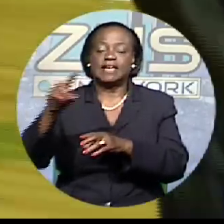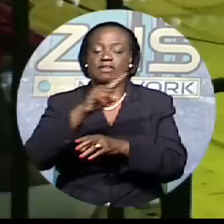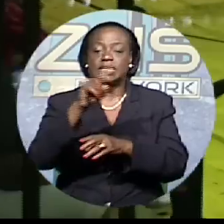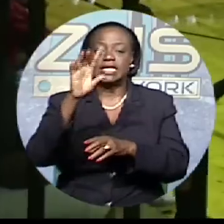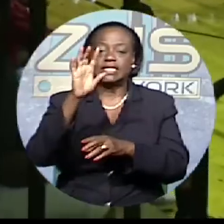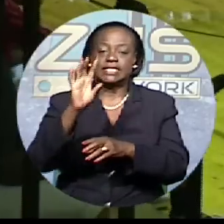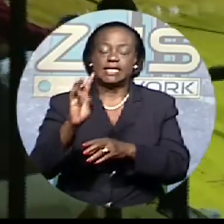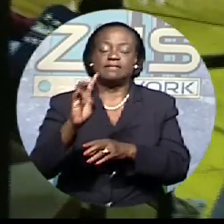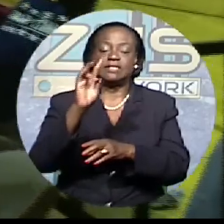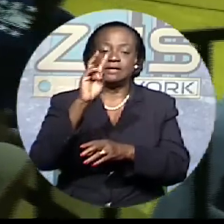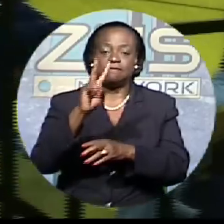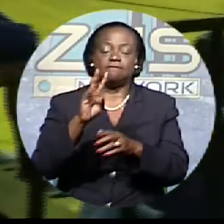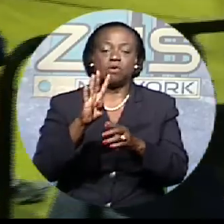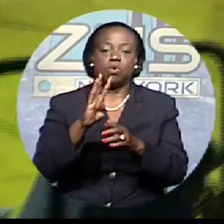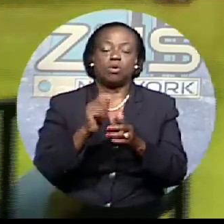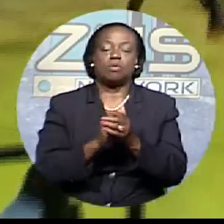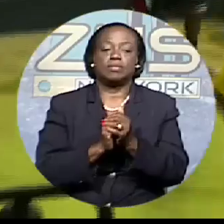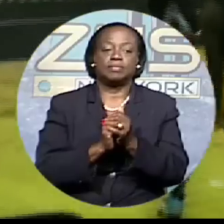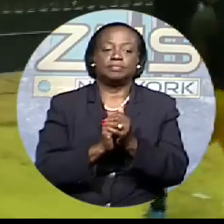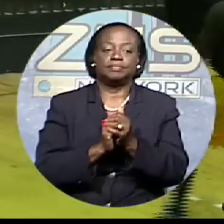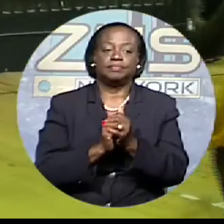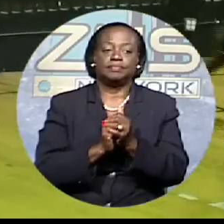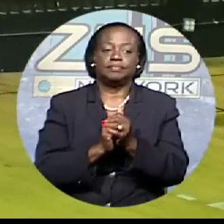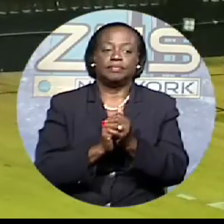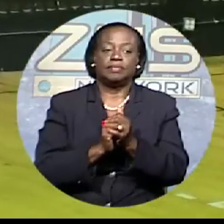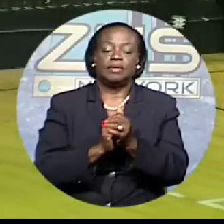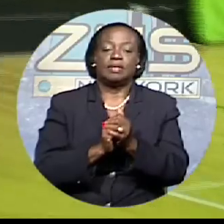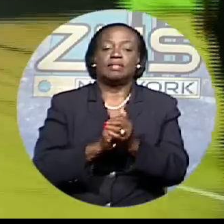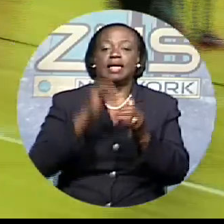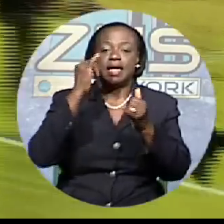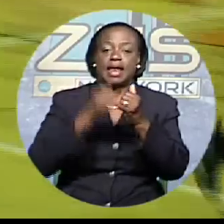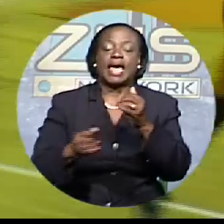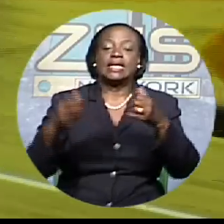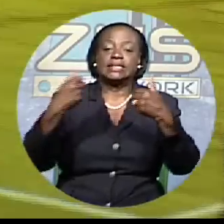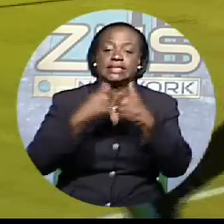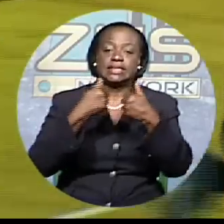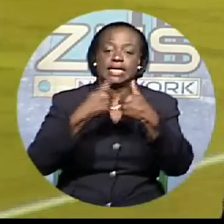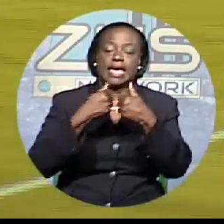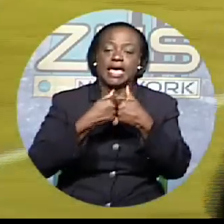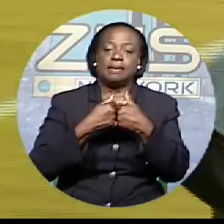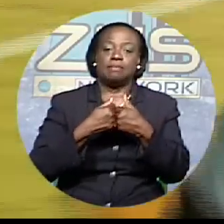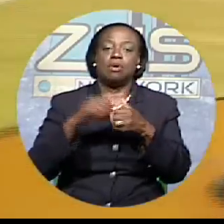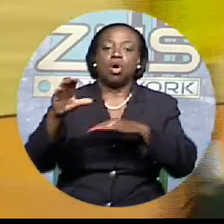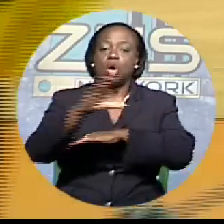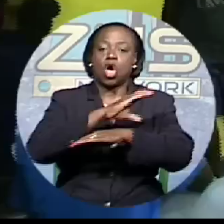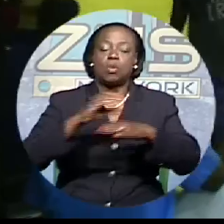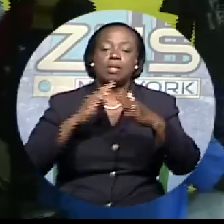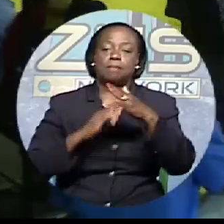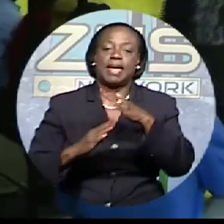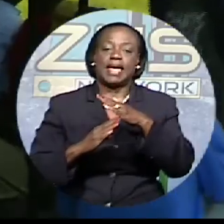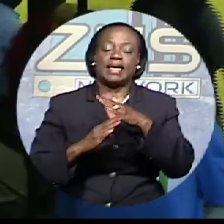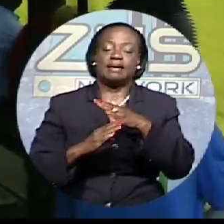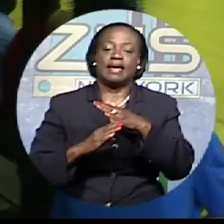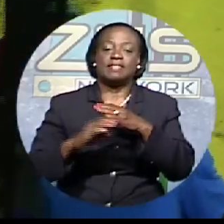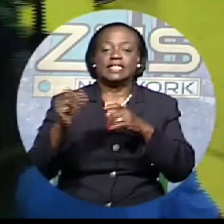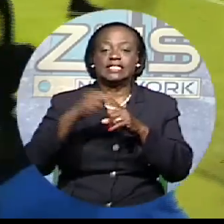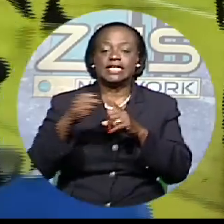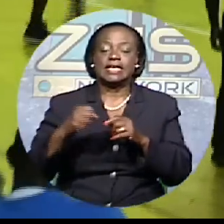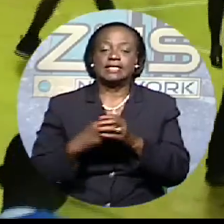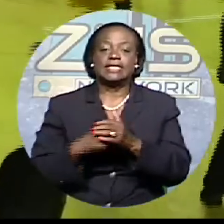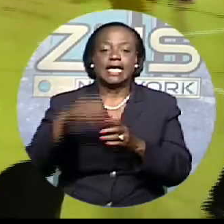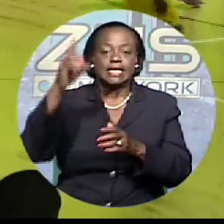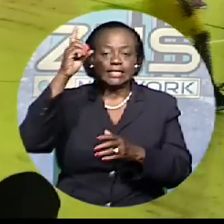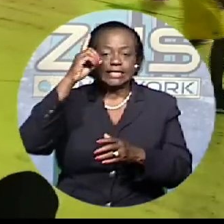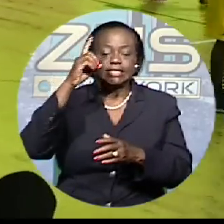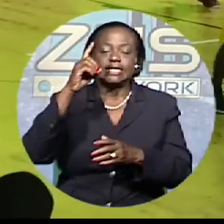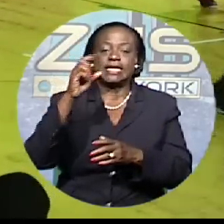77-74. On to the feature game now between the PJ Stingers and Commonwealth Bank Giants. Devin Ferguson with the ball for the